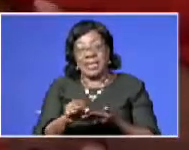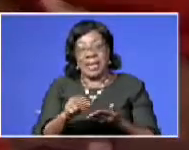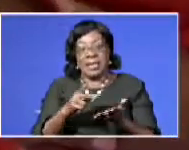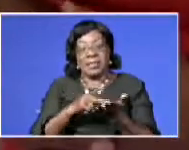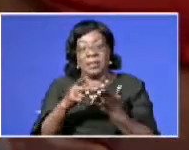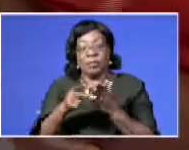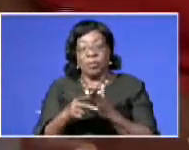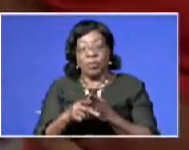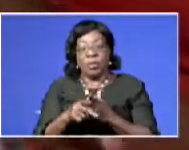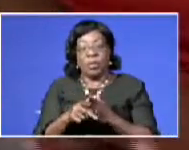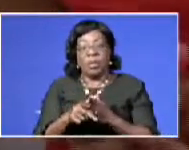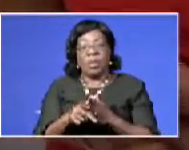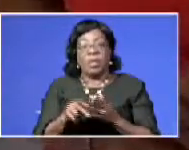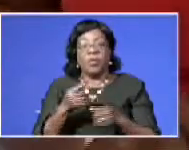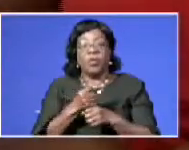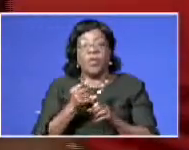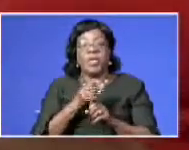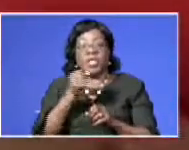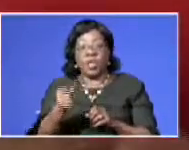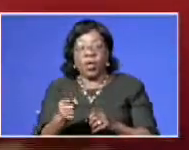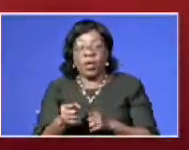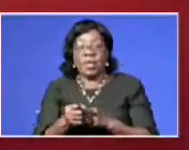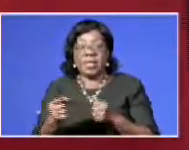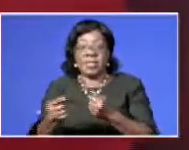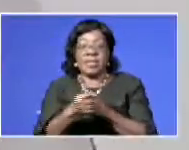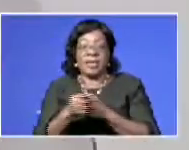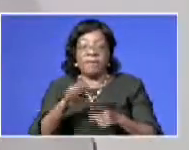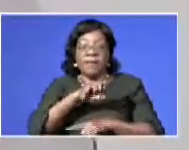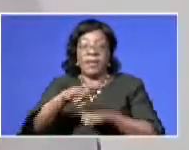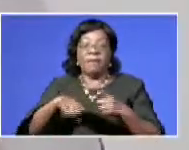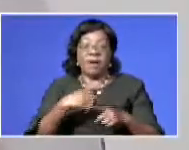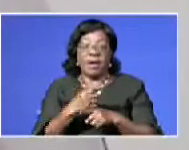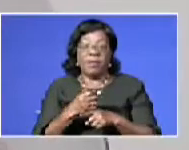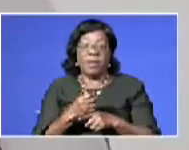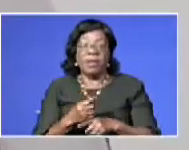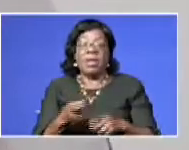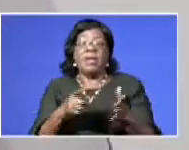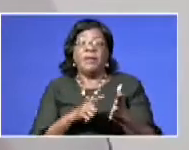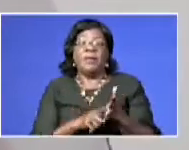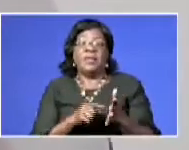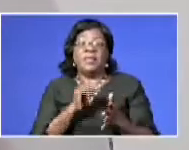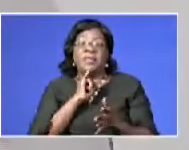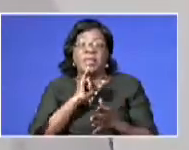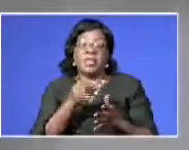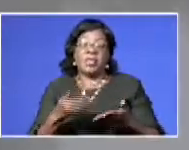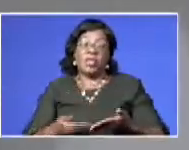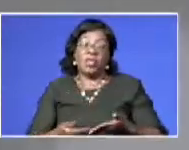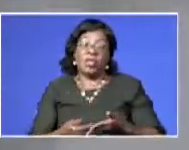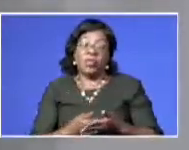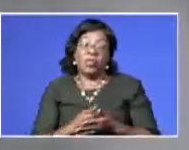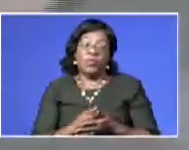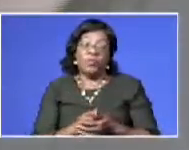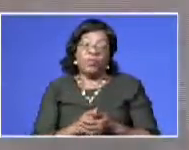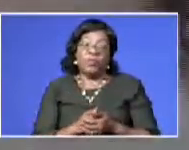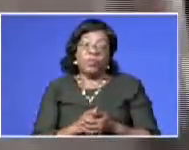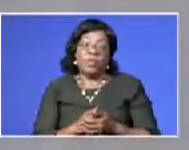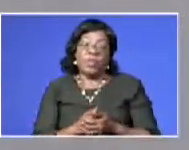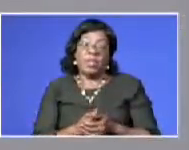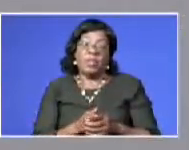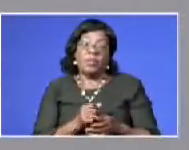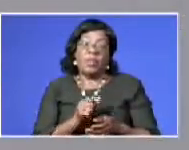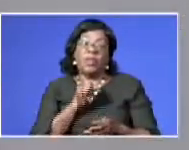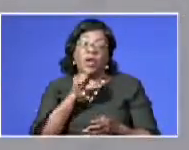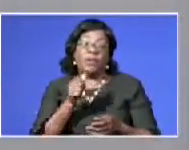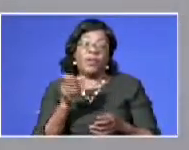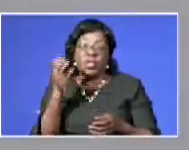instructed by the government to ensure as safe of an environment as possible. This is a new, this would be not so strange